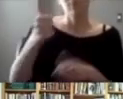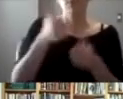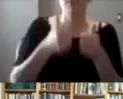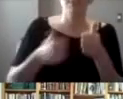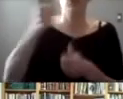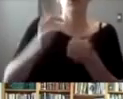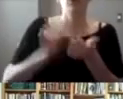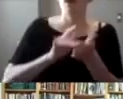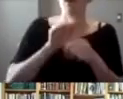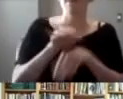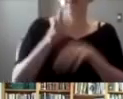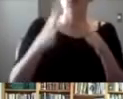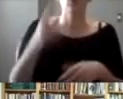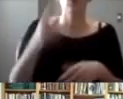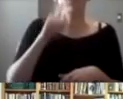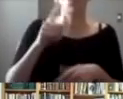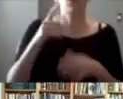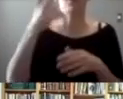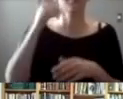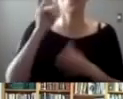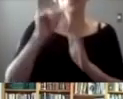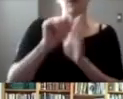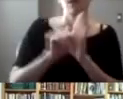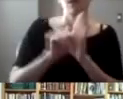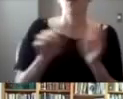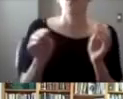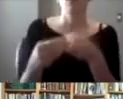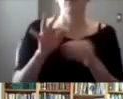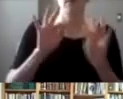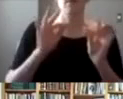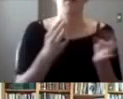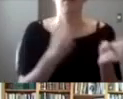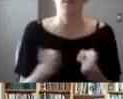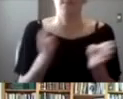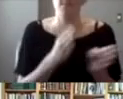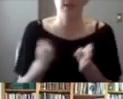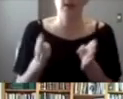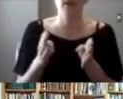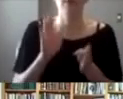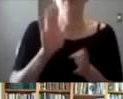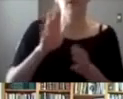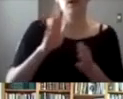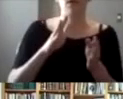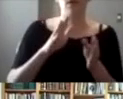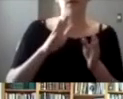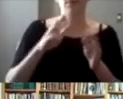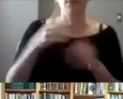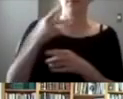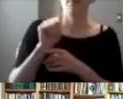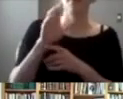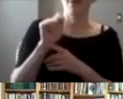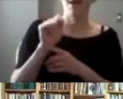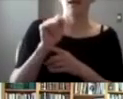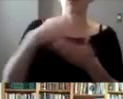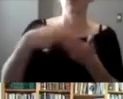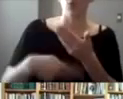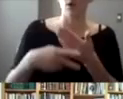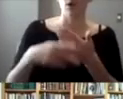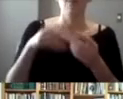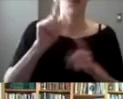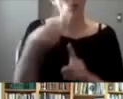the California State Office of Family Planning, Family PAC program, which is the state's only family